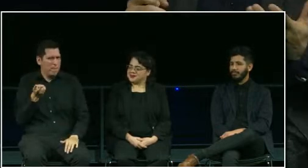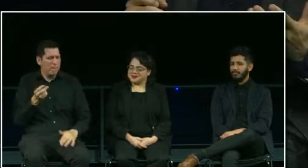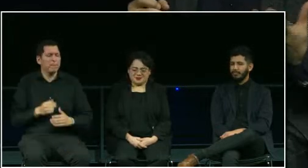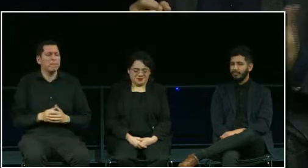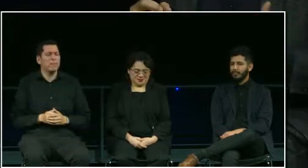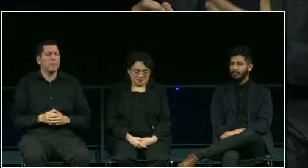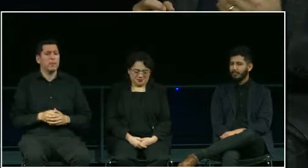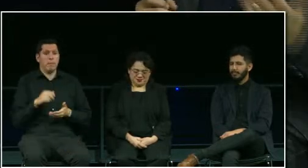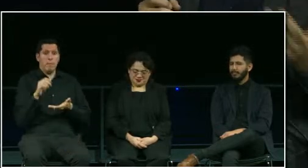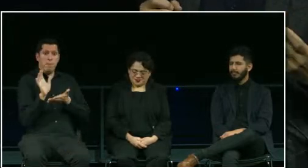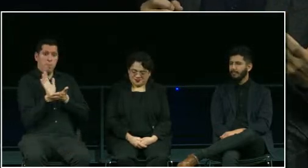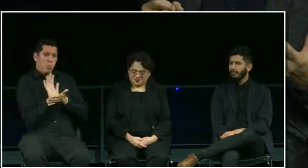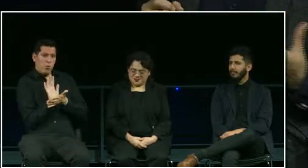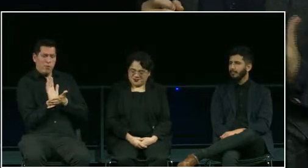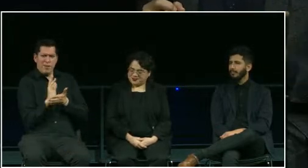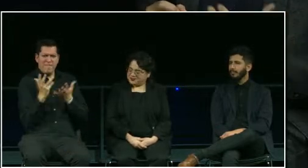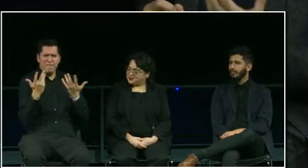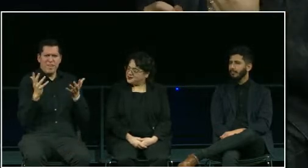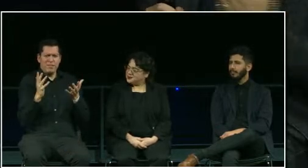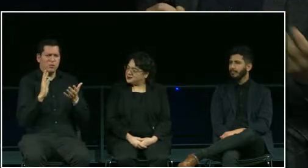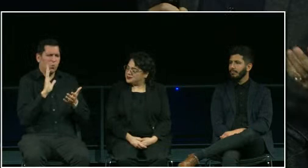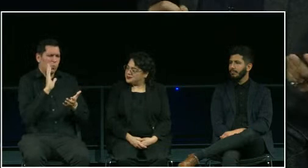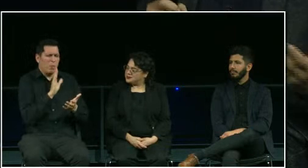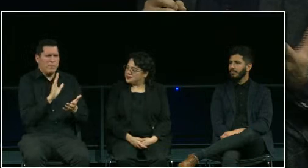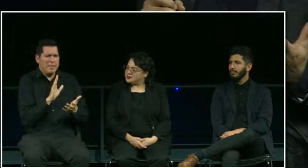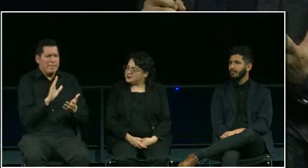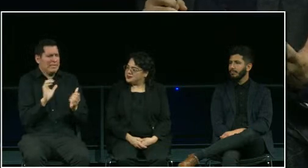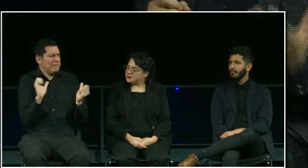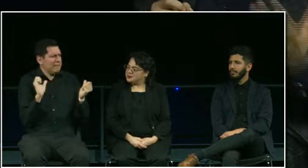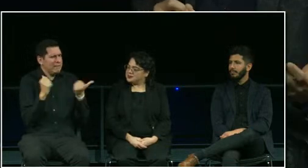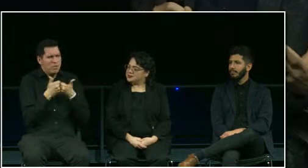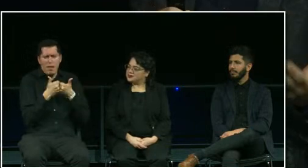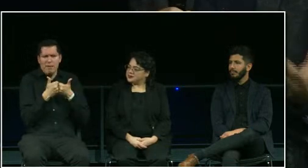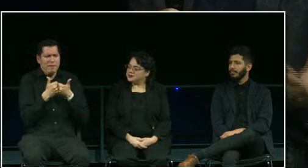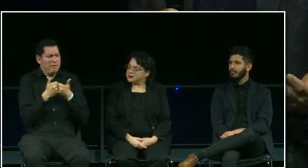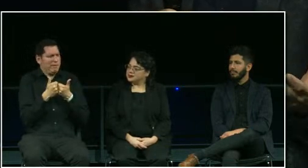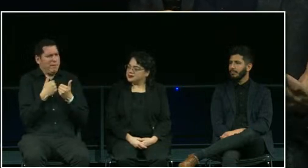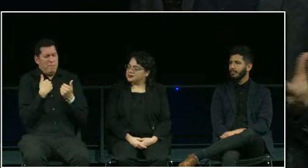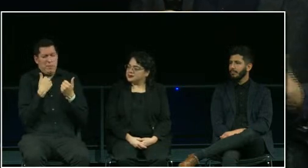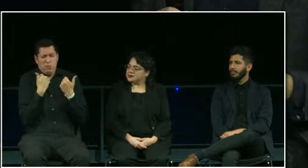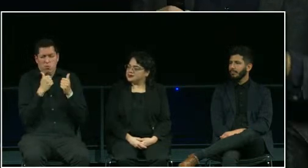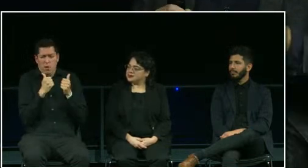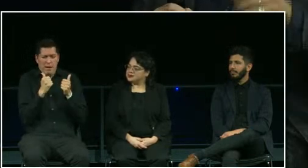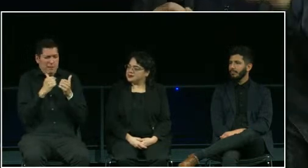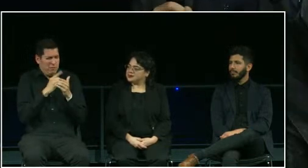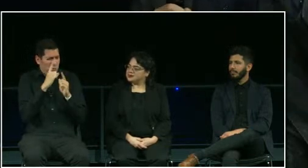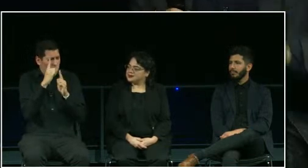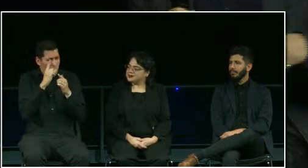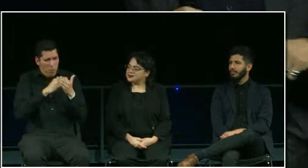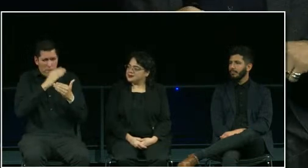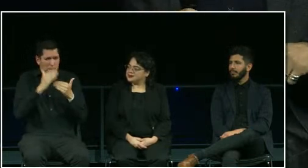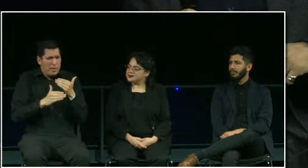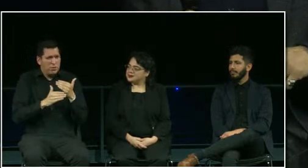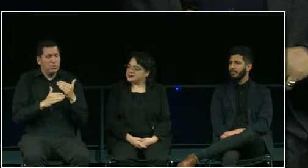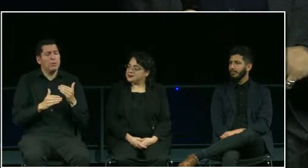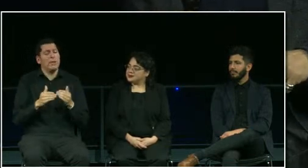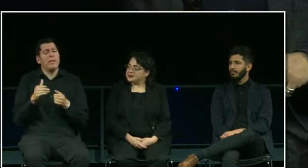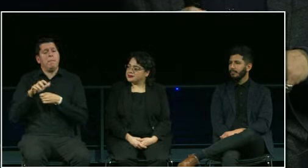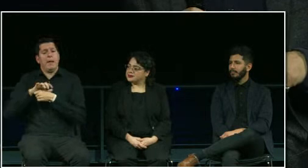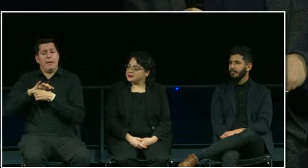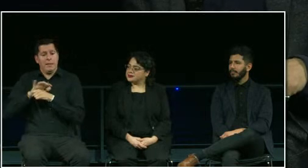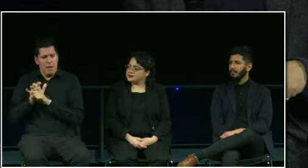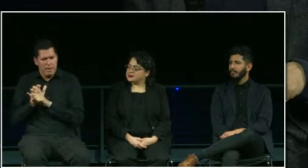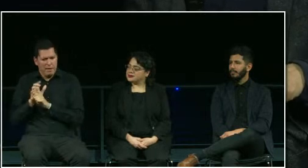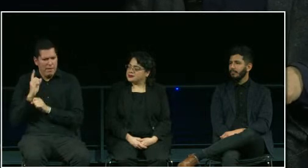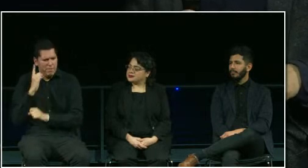And so for me, this movie was already going to be one of the most difficult things I think I've ever tried to do. And in the pandemic, I was like, oh